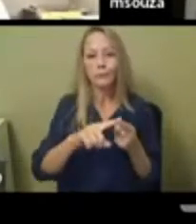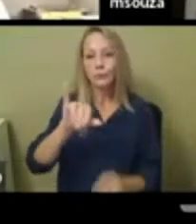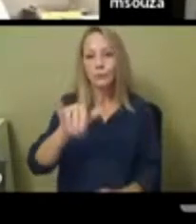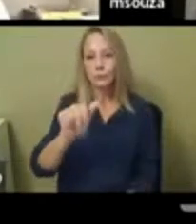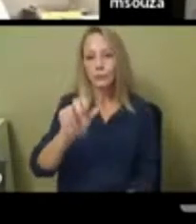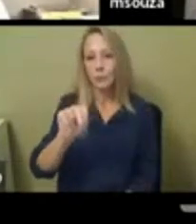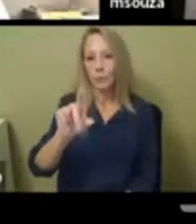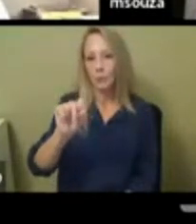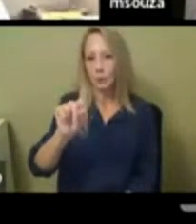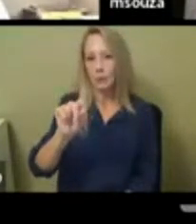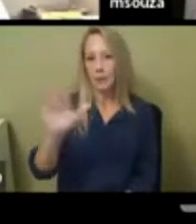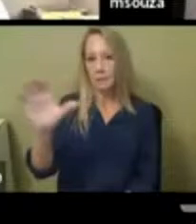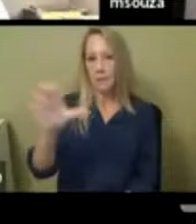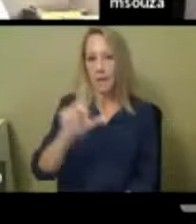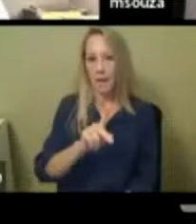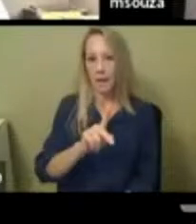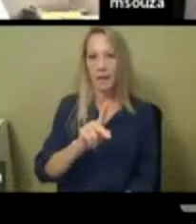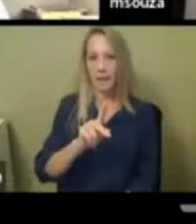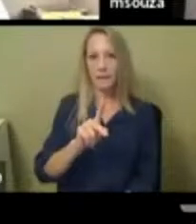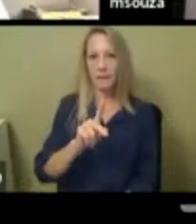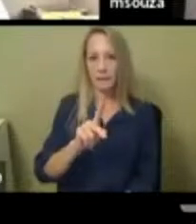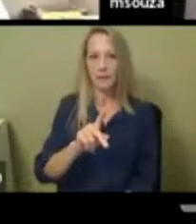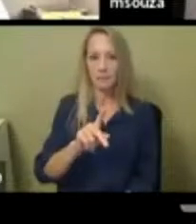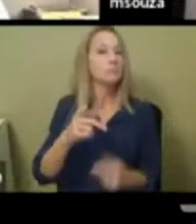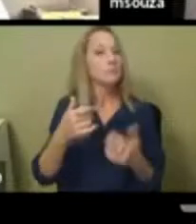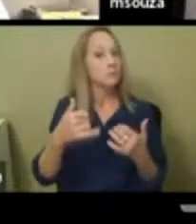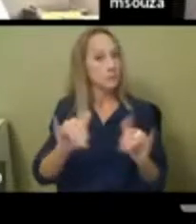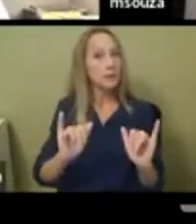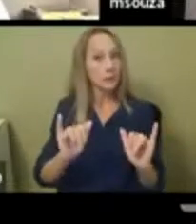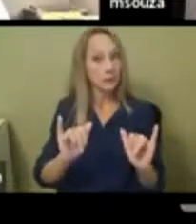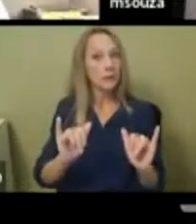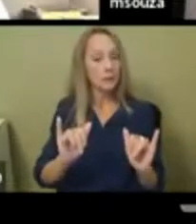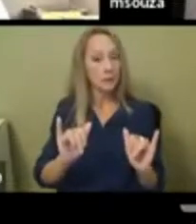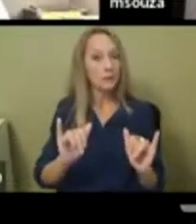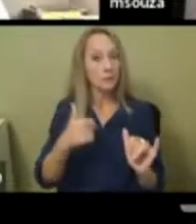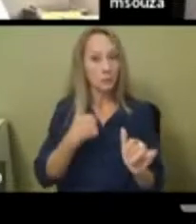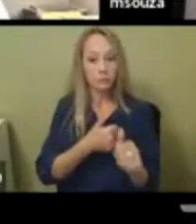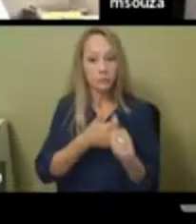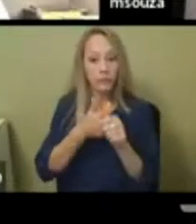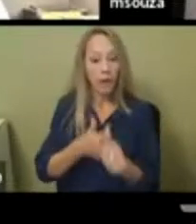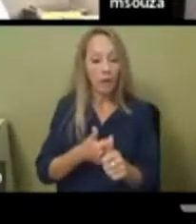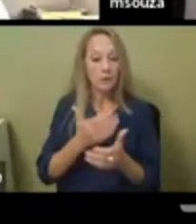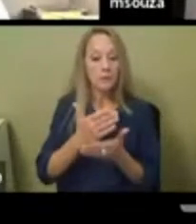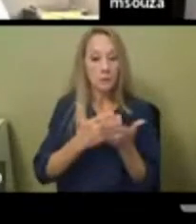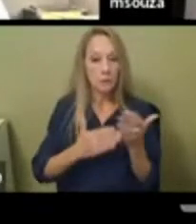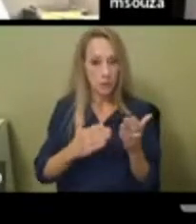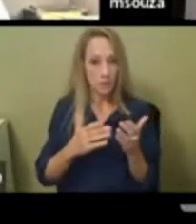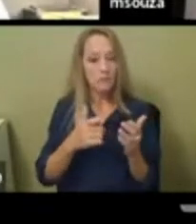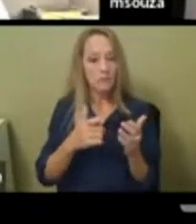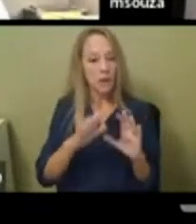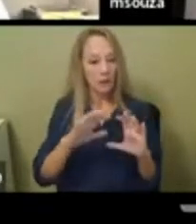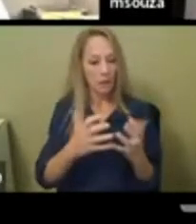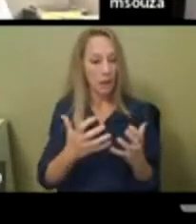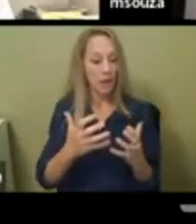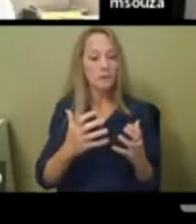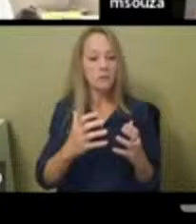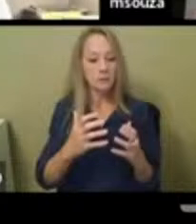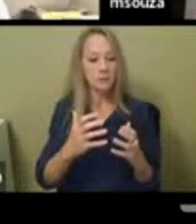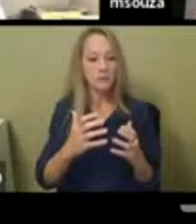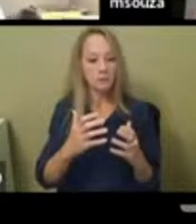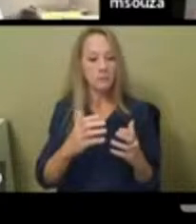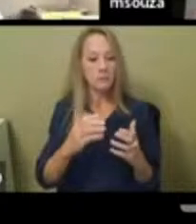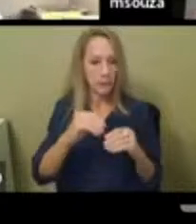classes start. Again, we will still be in some classes online, some hybrid,